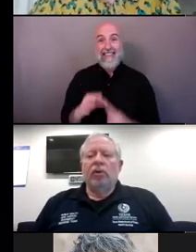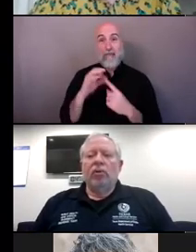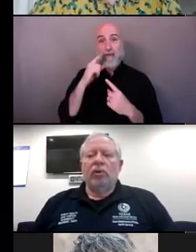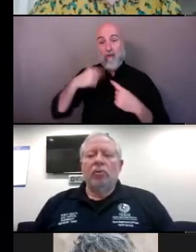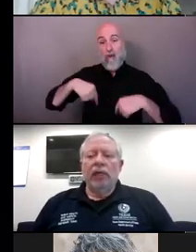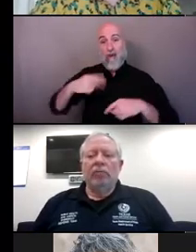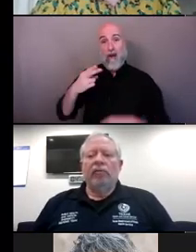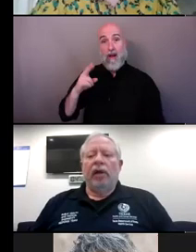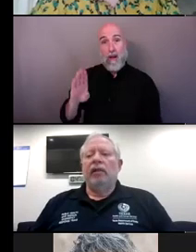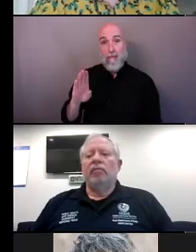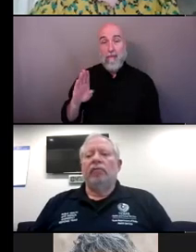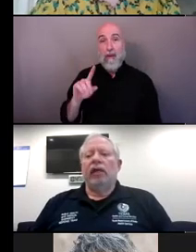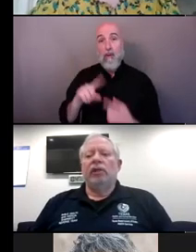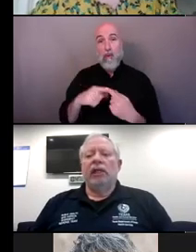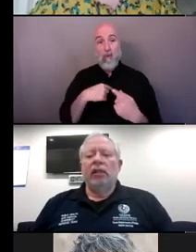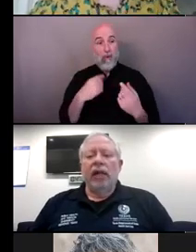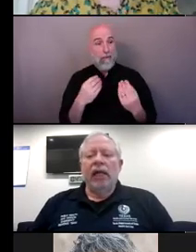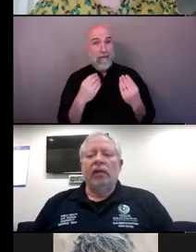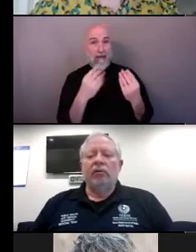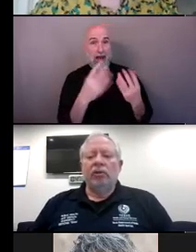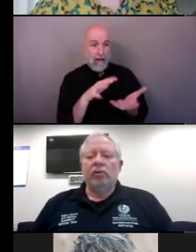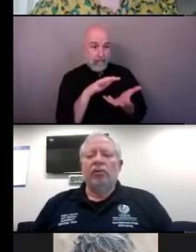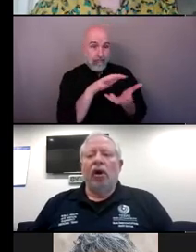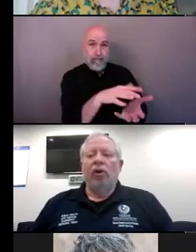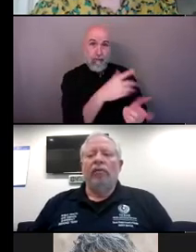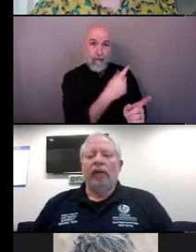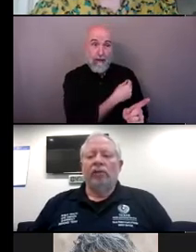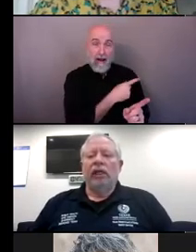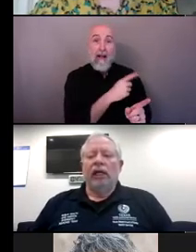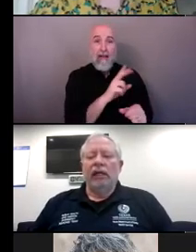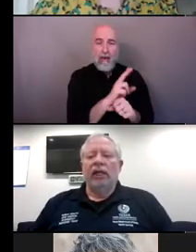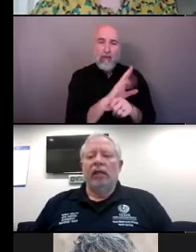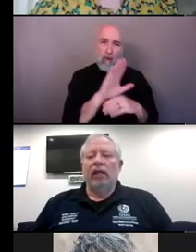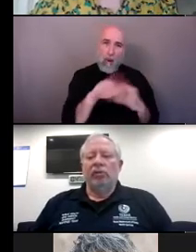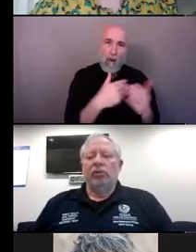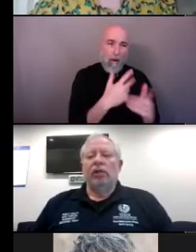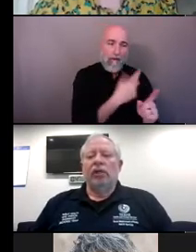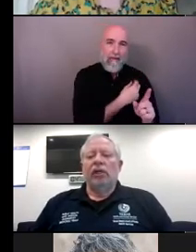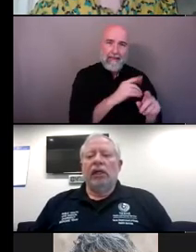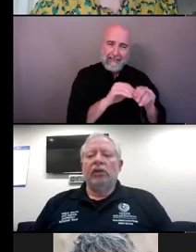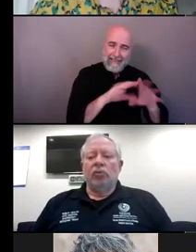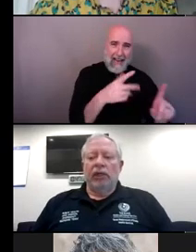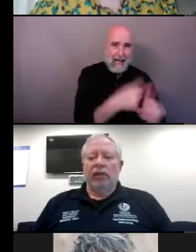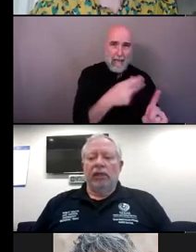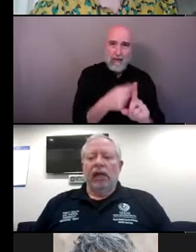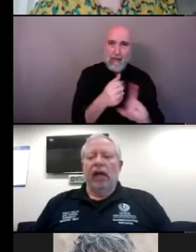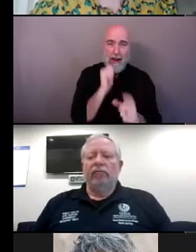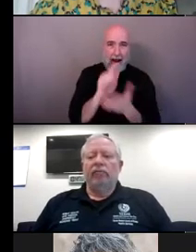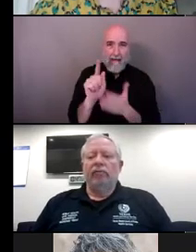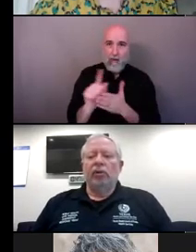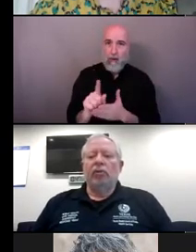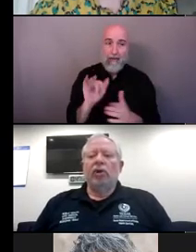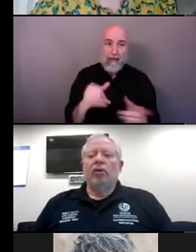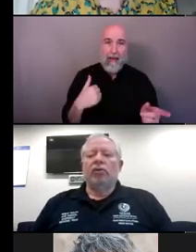hubs, when we provide them with vaccine, they use all of the vaccine and get it administered each week that they